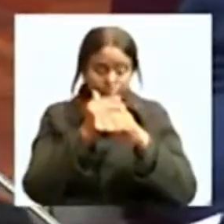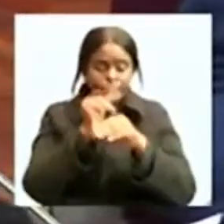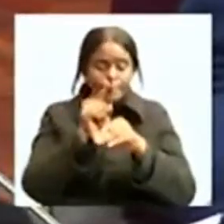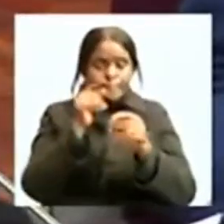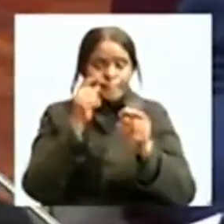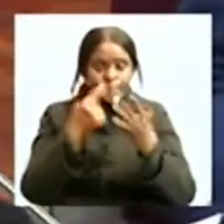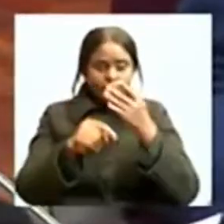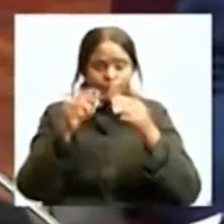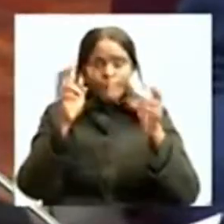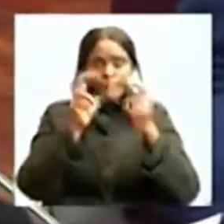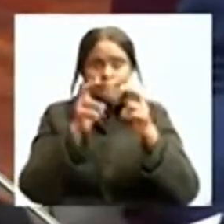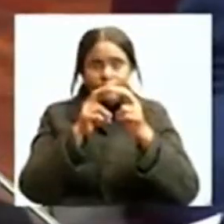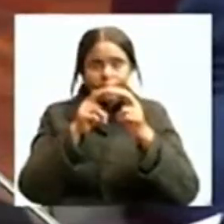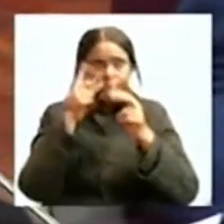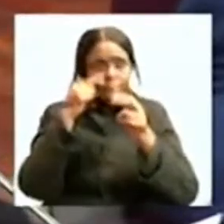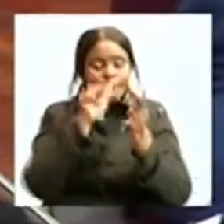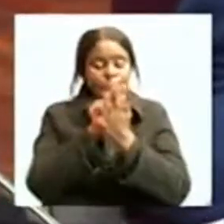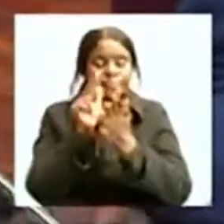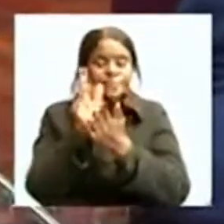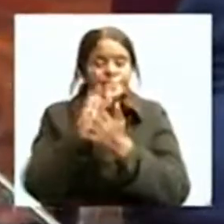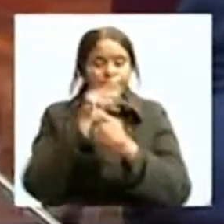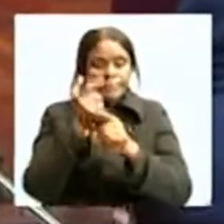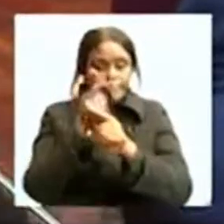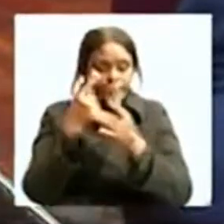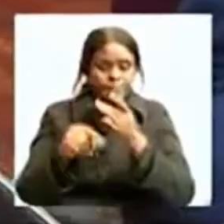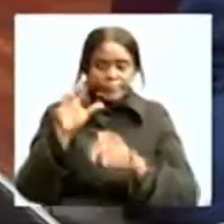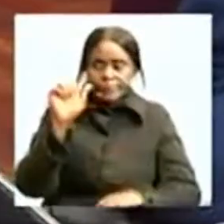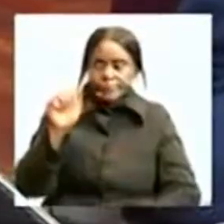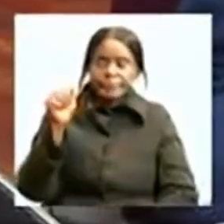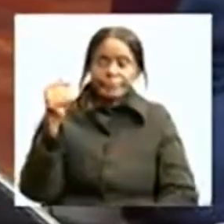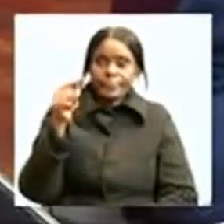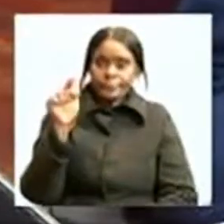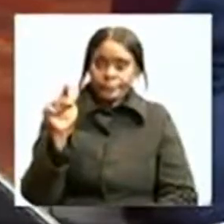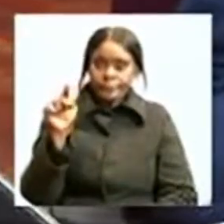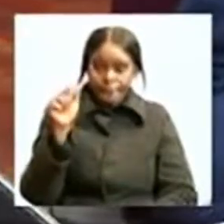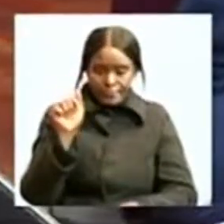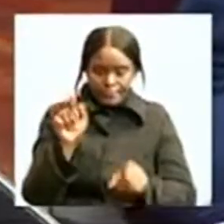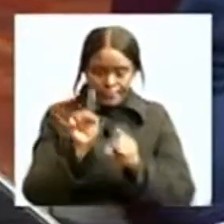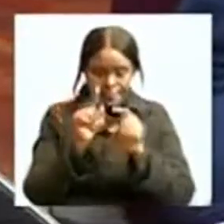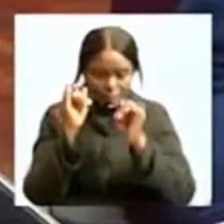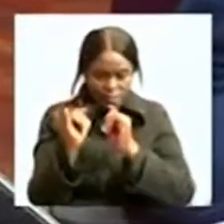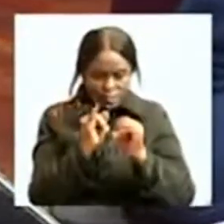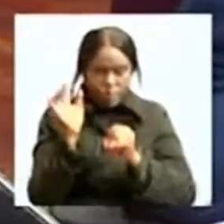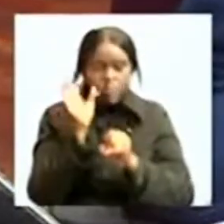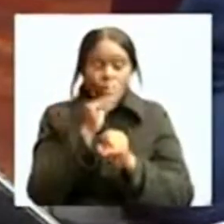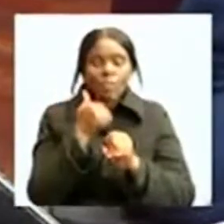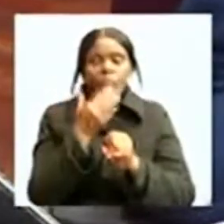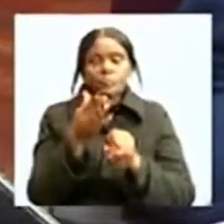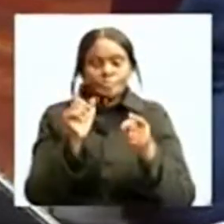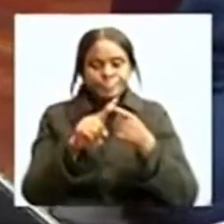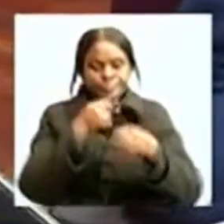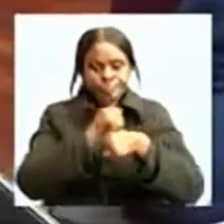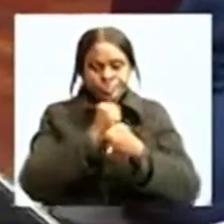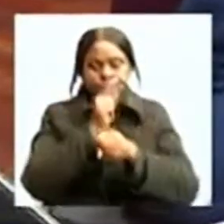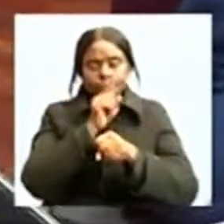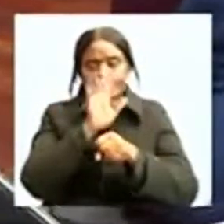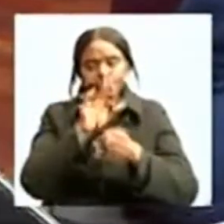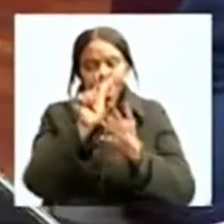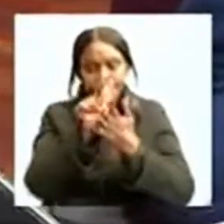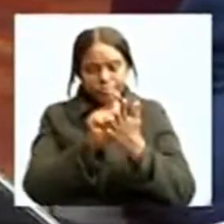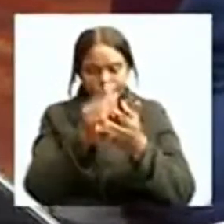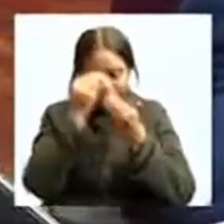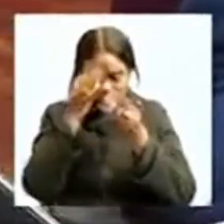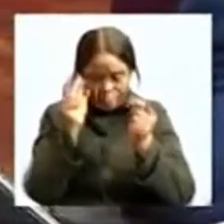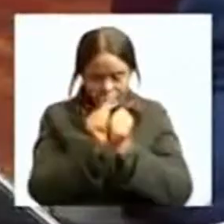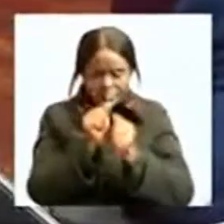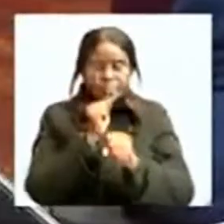of contracts for approval from the Attorney General has been implemented to ensure legal compliance